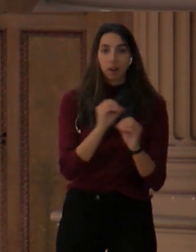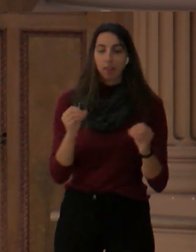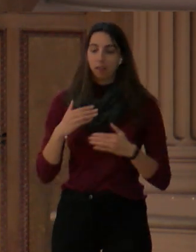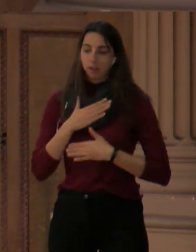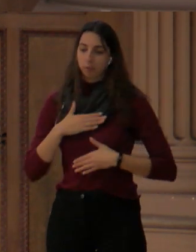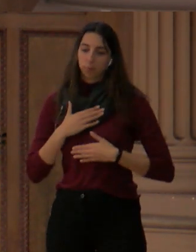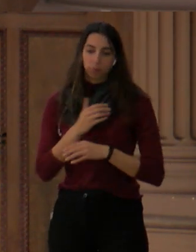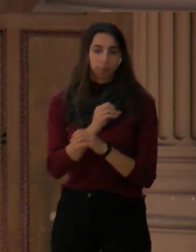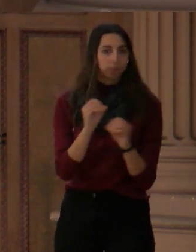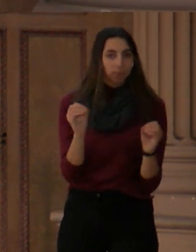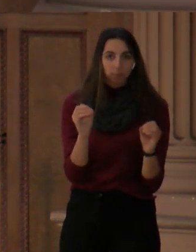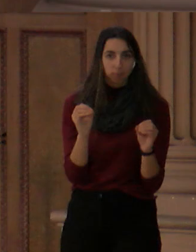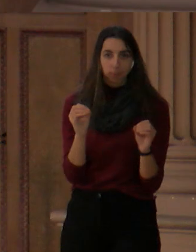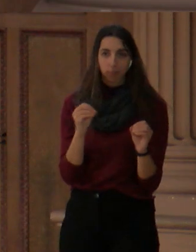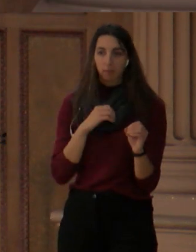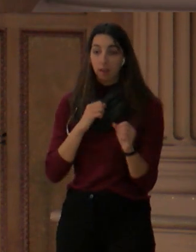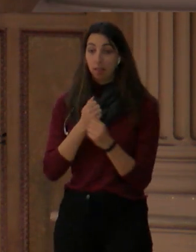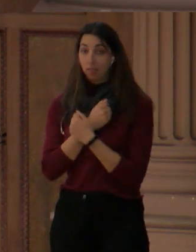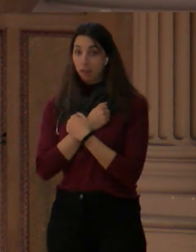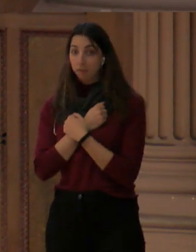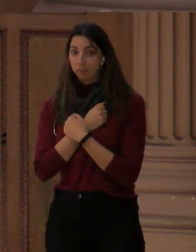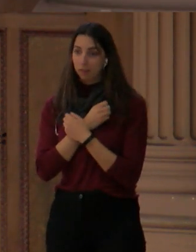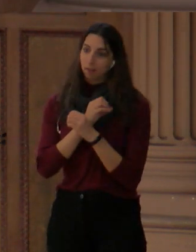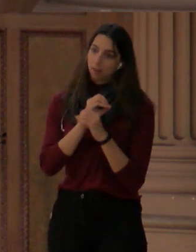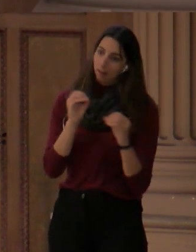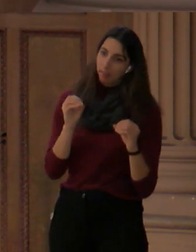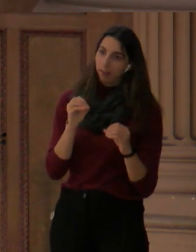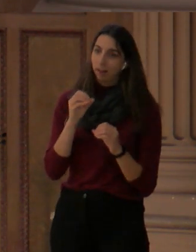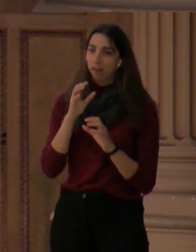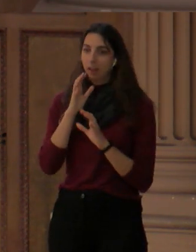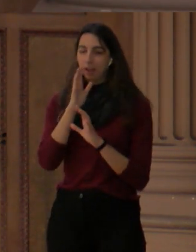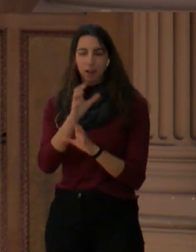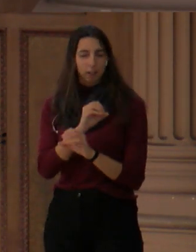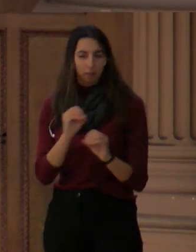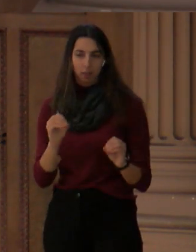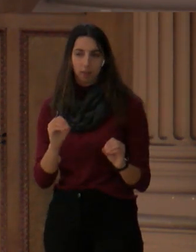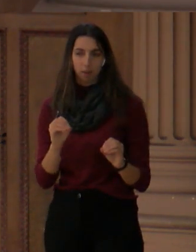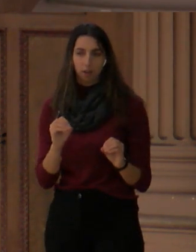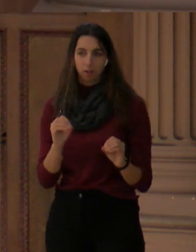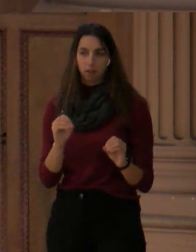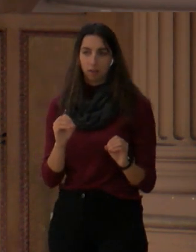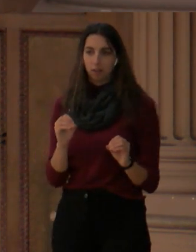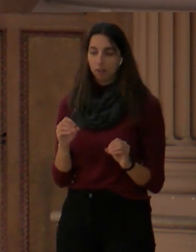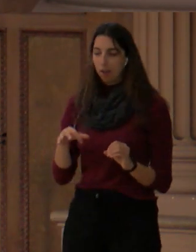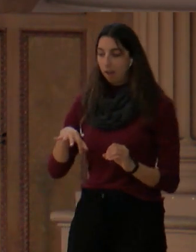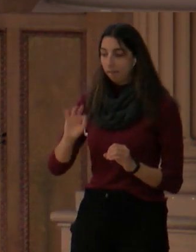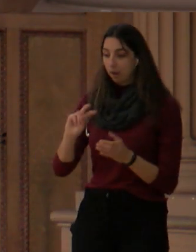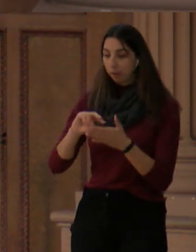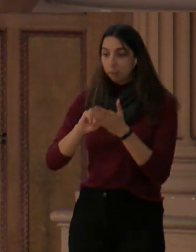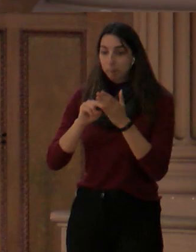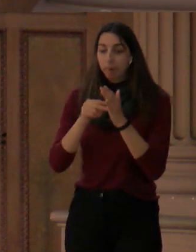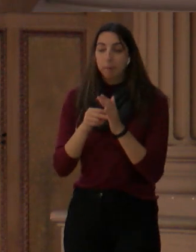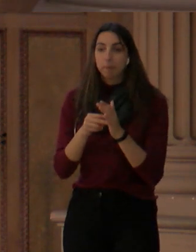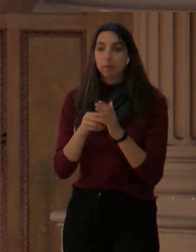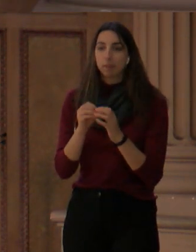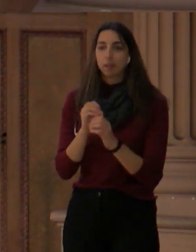nothing, loves nothing, hates nothing, finds purpose in nothing,